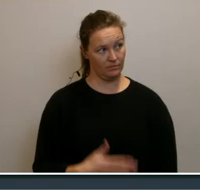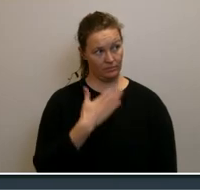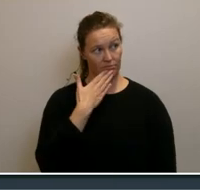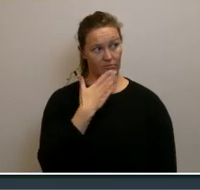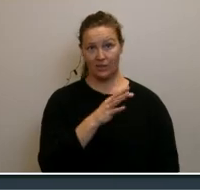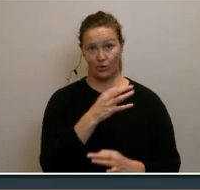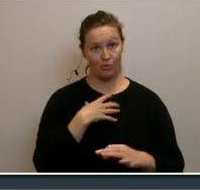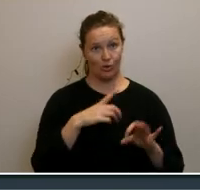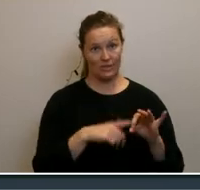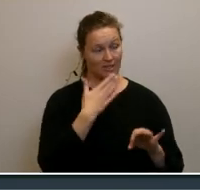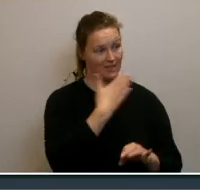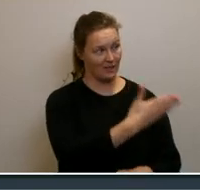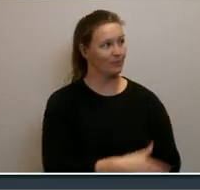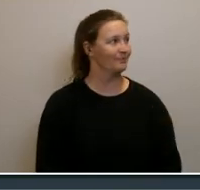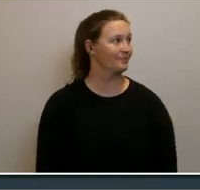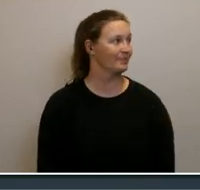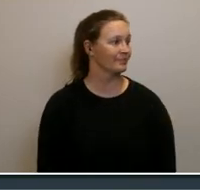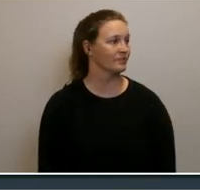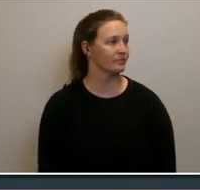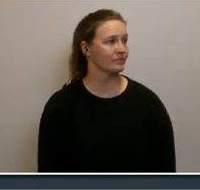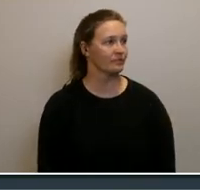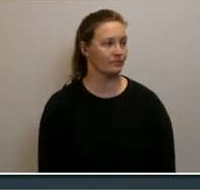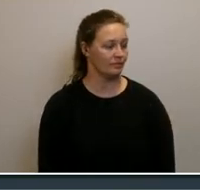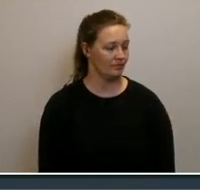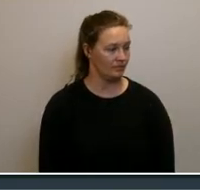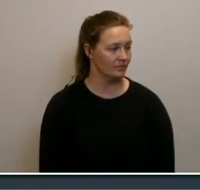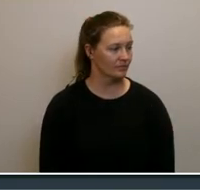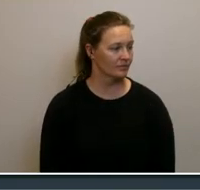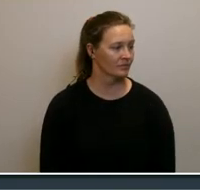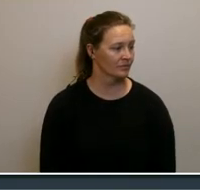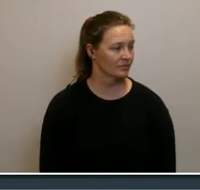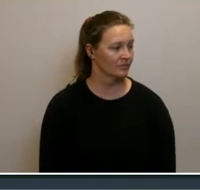There's no further questions. Thank you very much, Mark. Thanks, Kirsten.